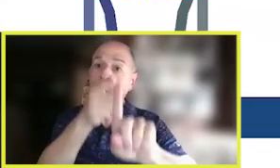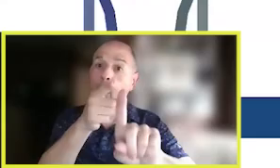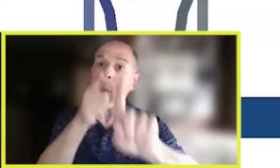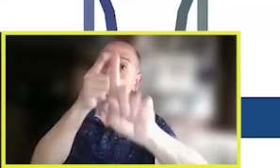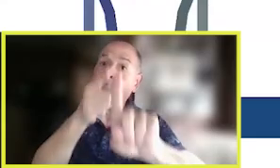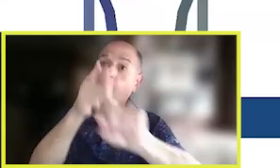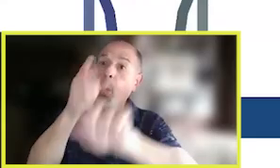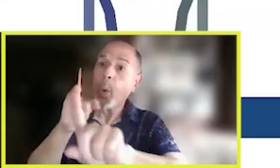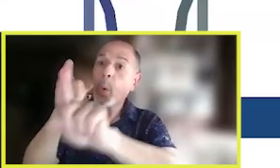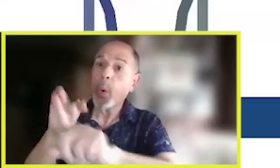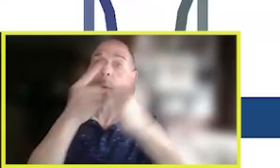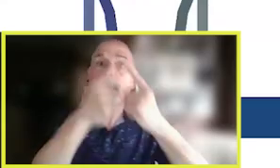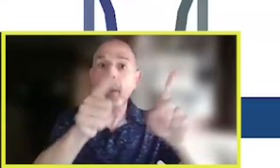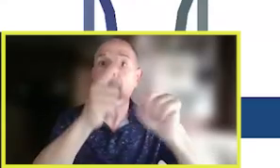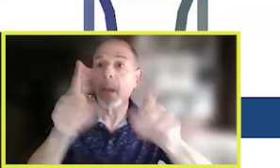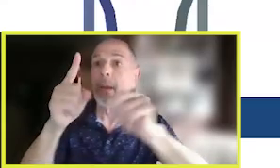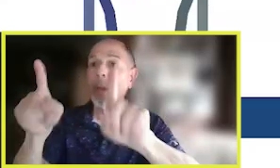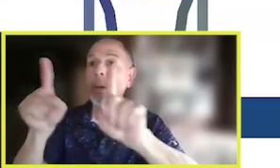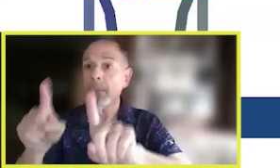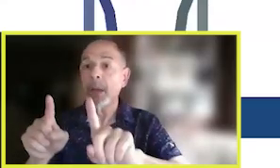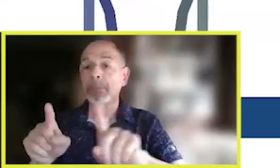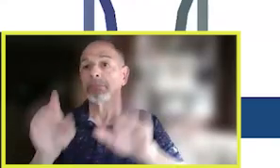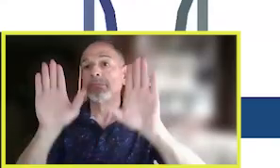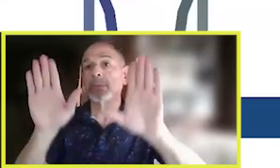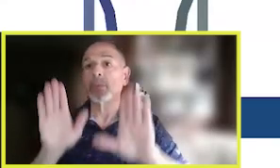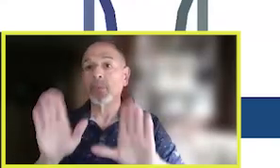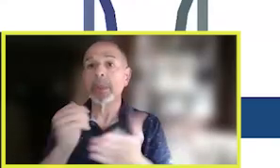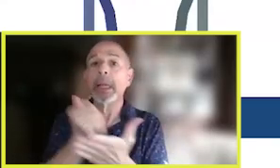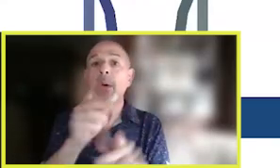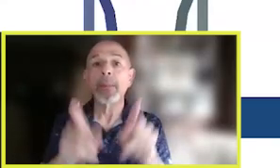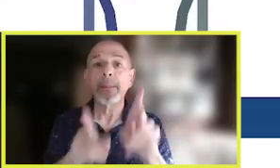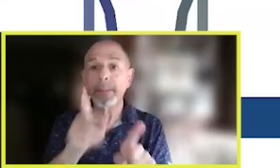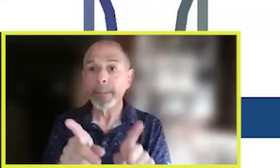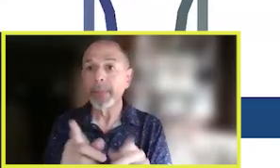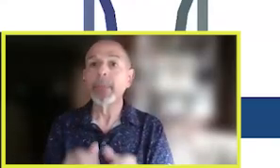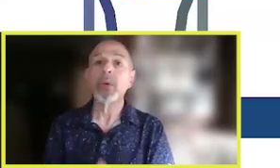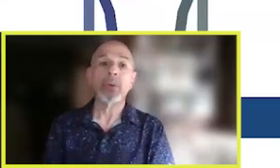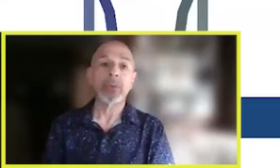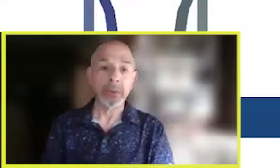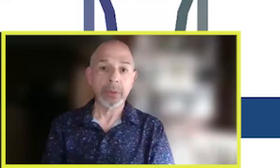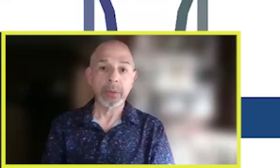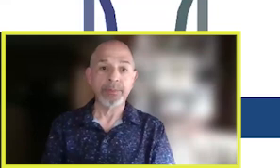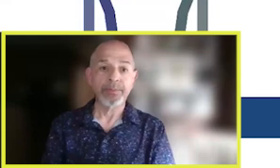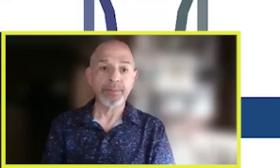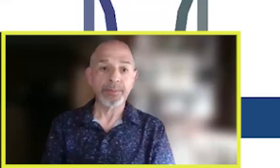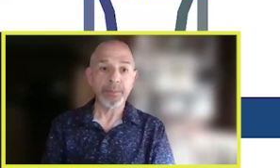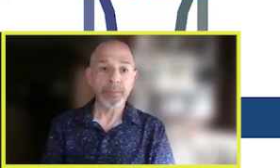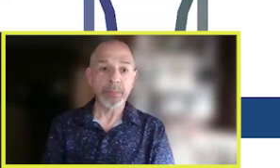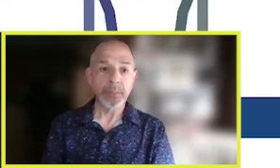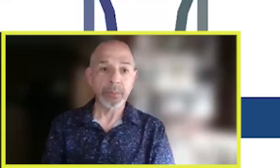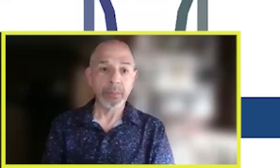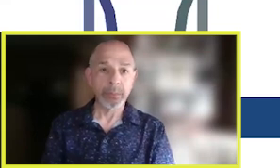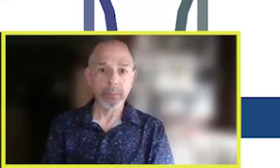consent decree. So in supporting adults with disabilities, they're giving us at this point a thumbs up. We